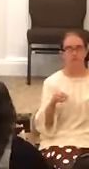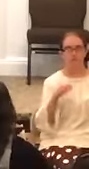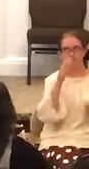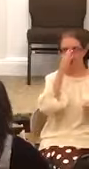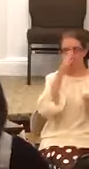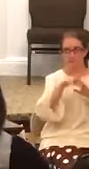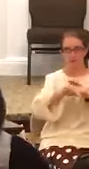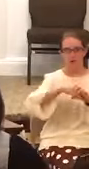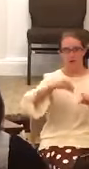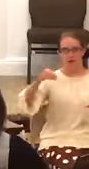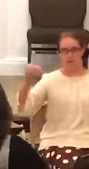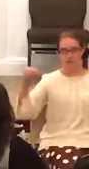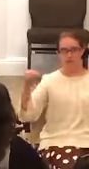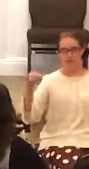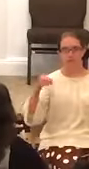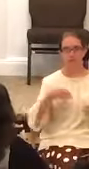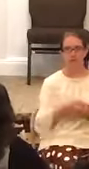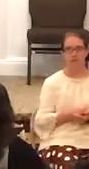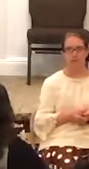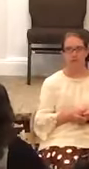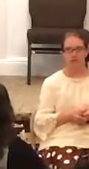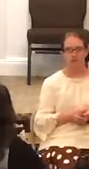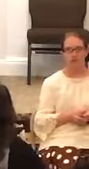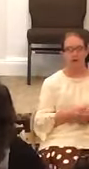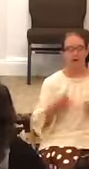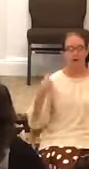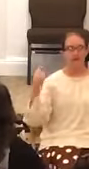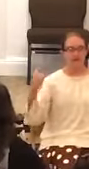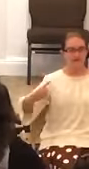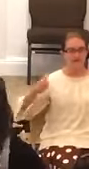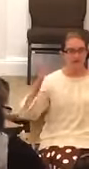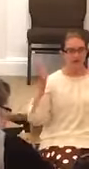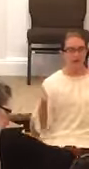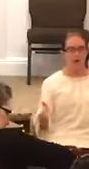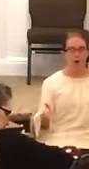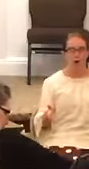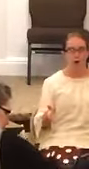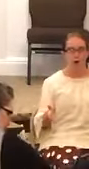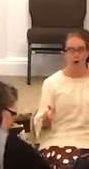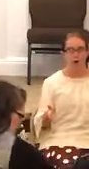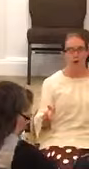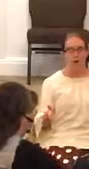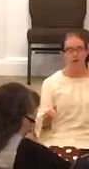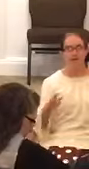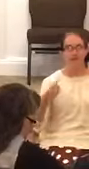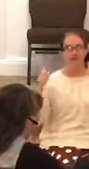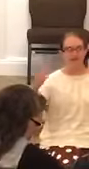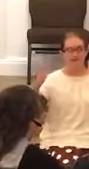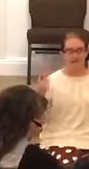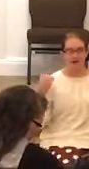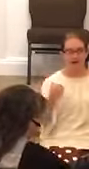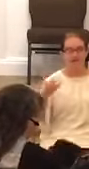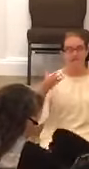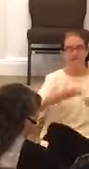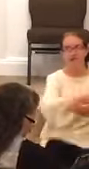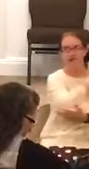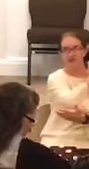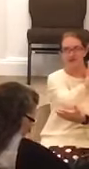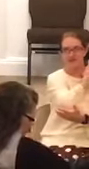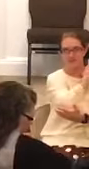fringes. You know? But the sinner, amen, the sinner has a